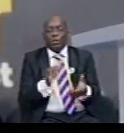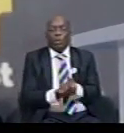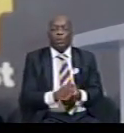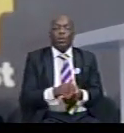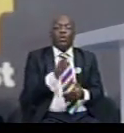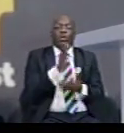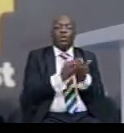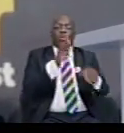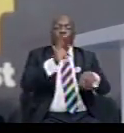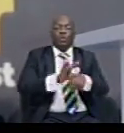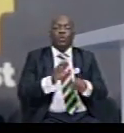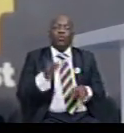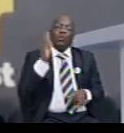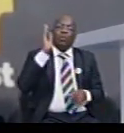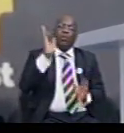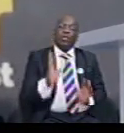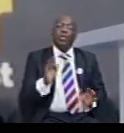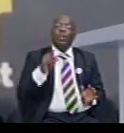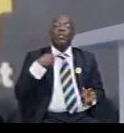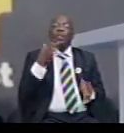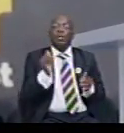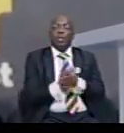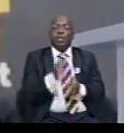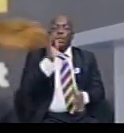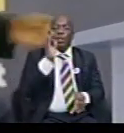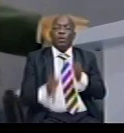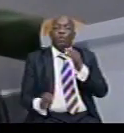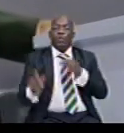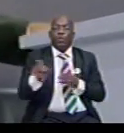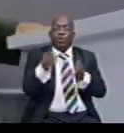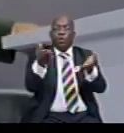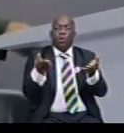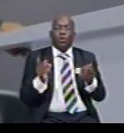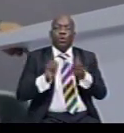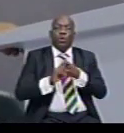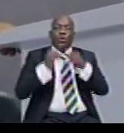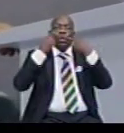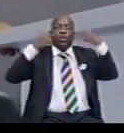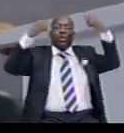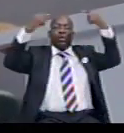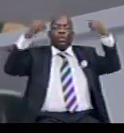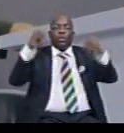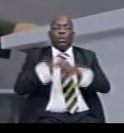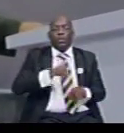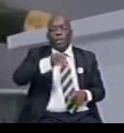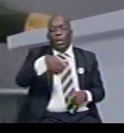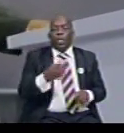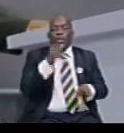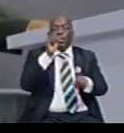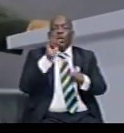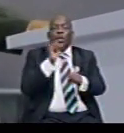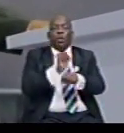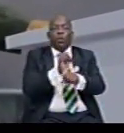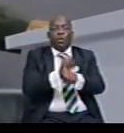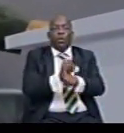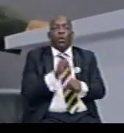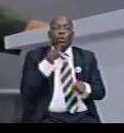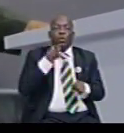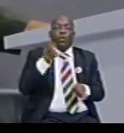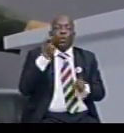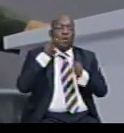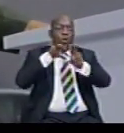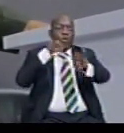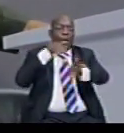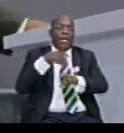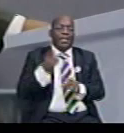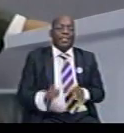say, if you want to succeed in any profession, you must look at the demand, and then